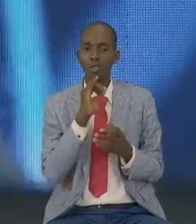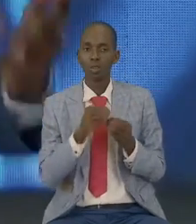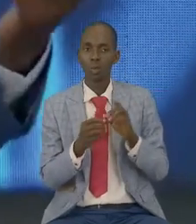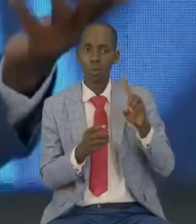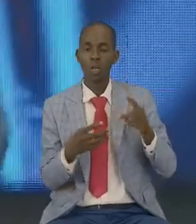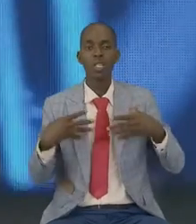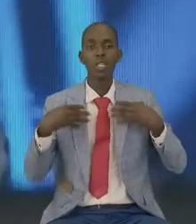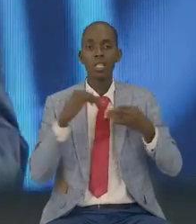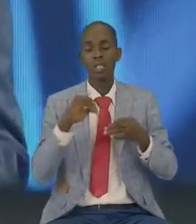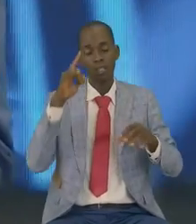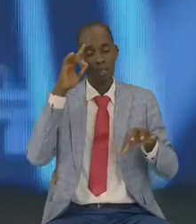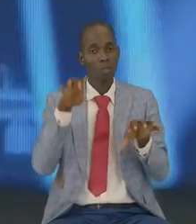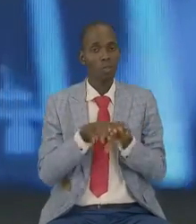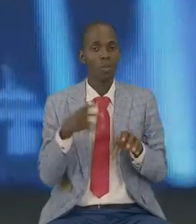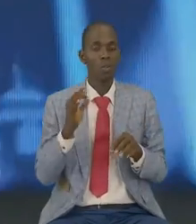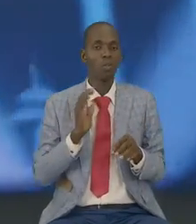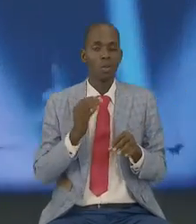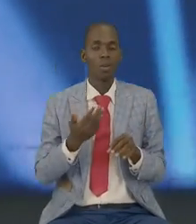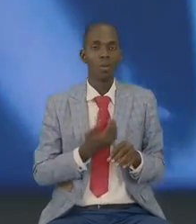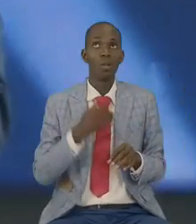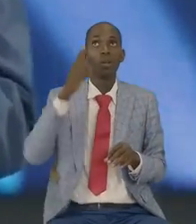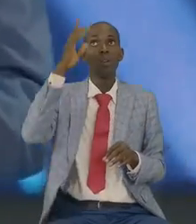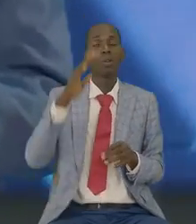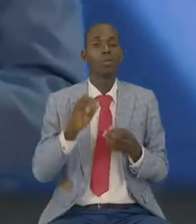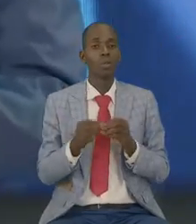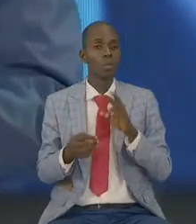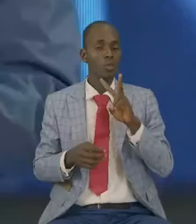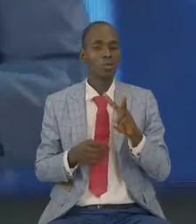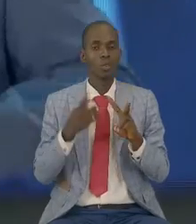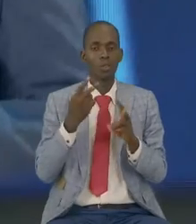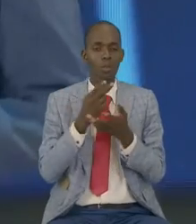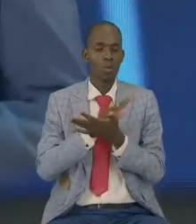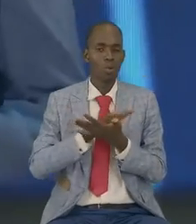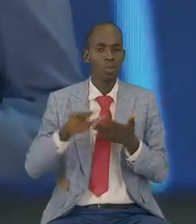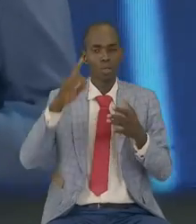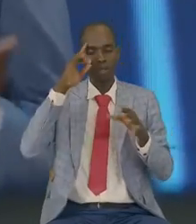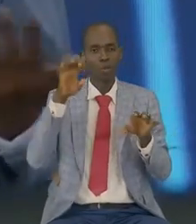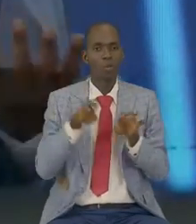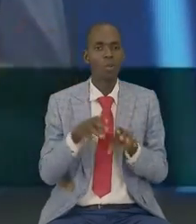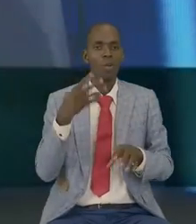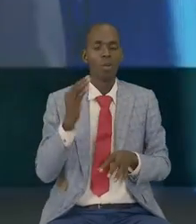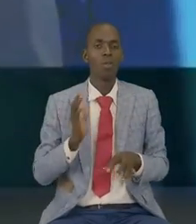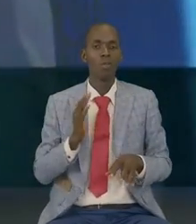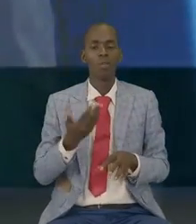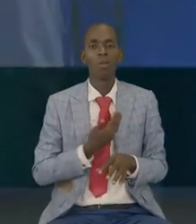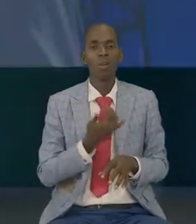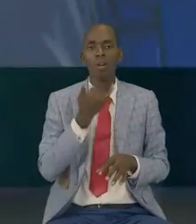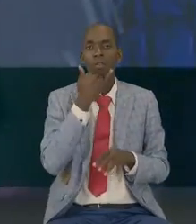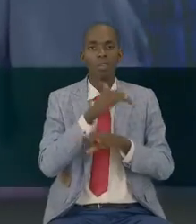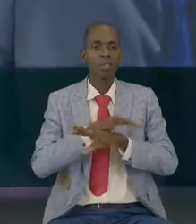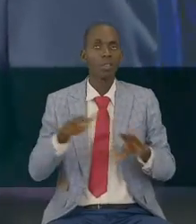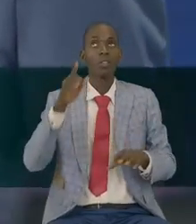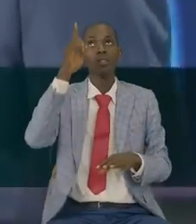of a faithful God. Number two now is the holy covenant of a faultless God.